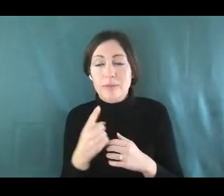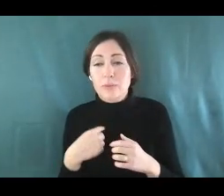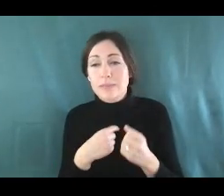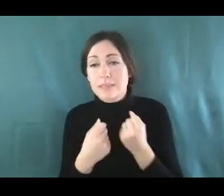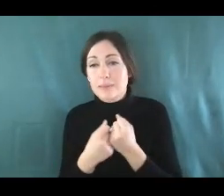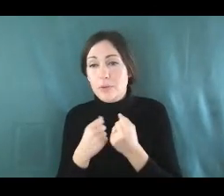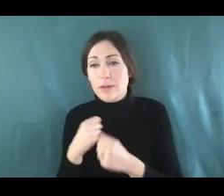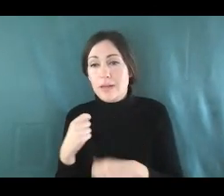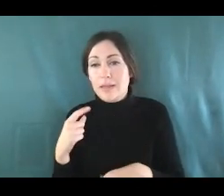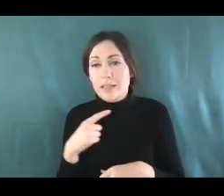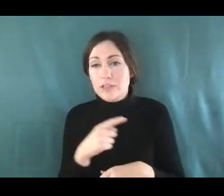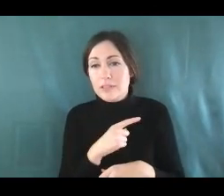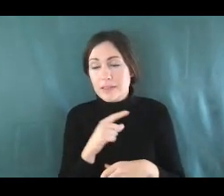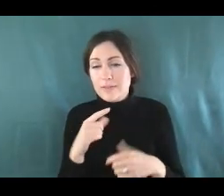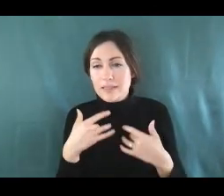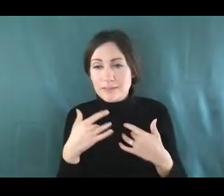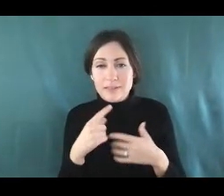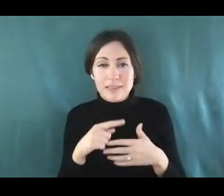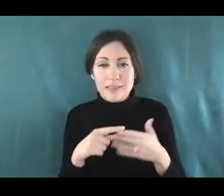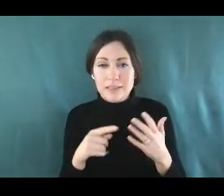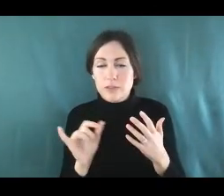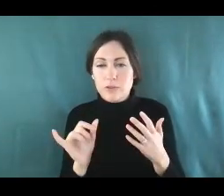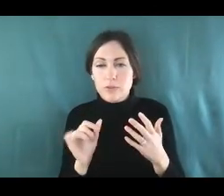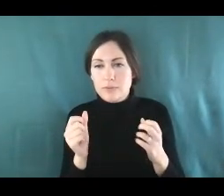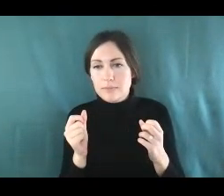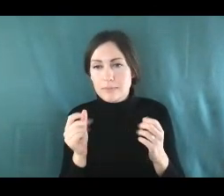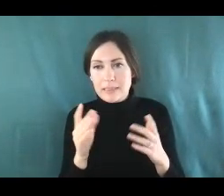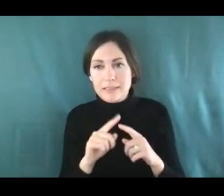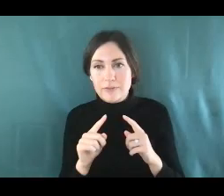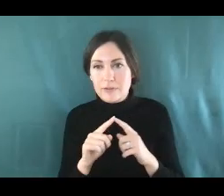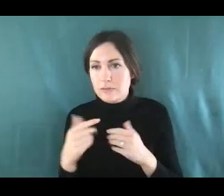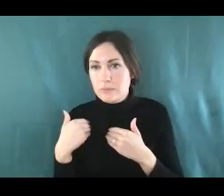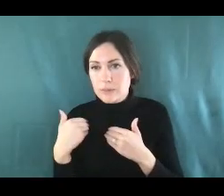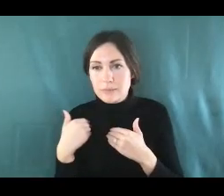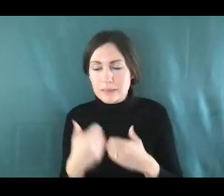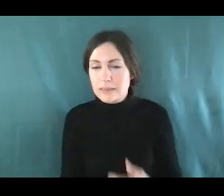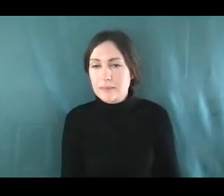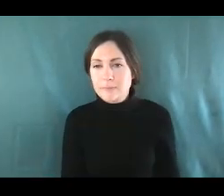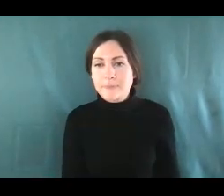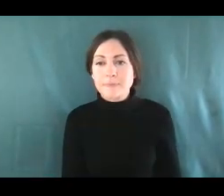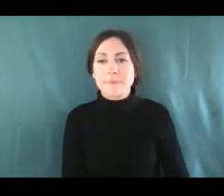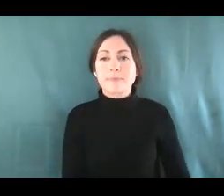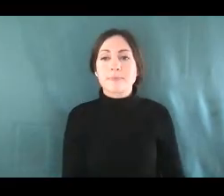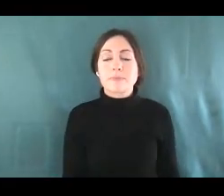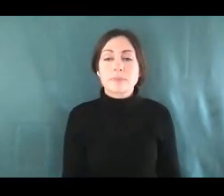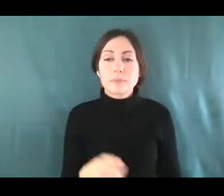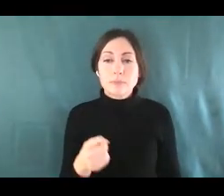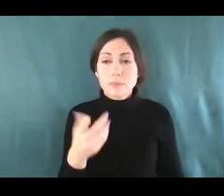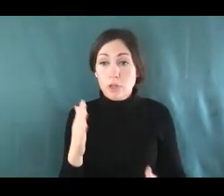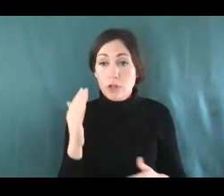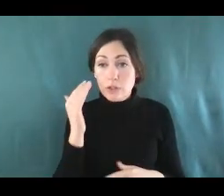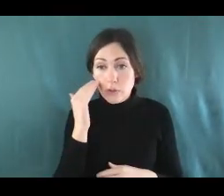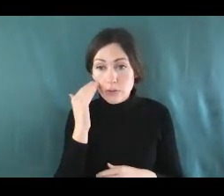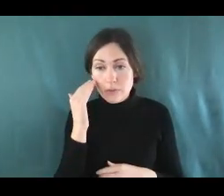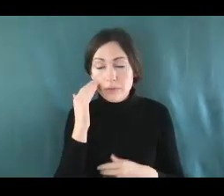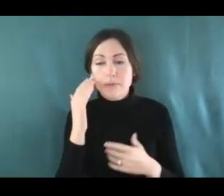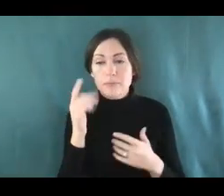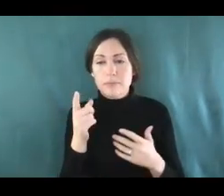across the department, all kinds of things. So as you know, and as I'm sure